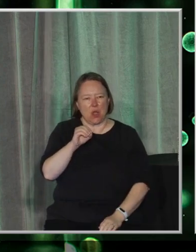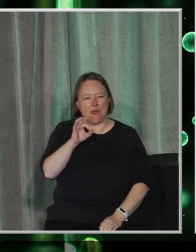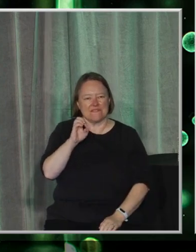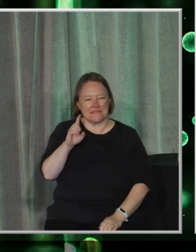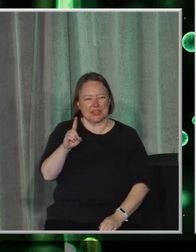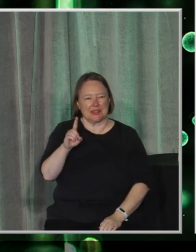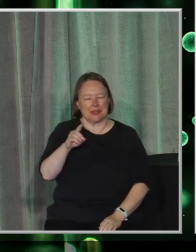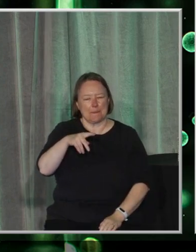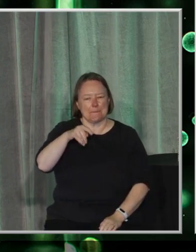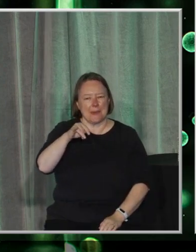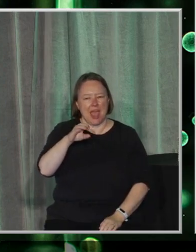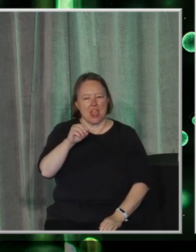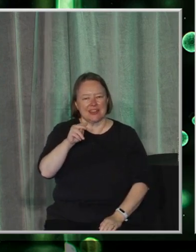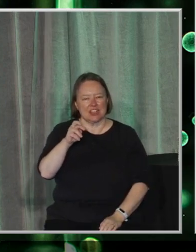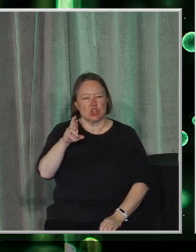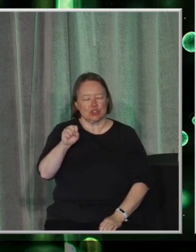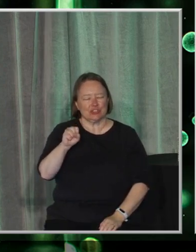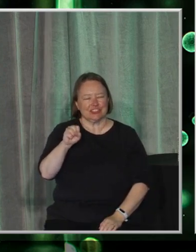Pioneers.